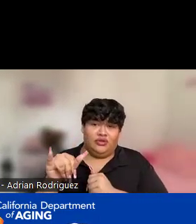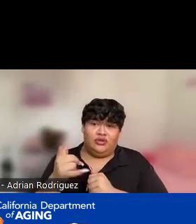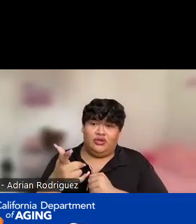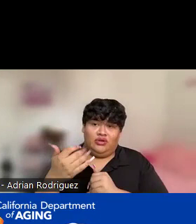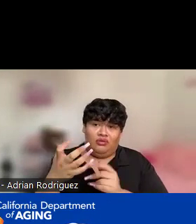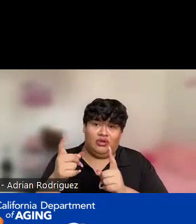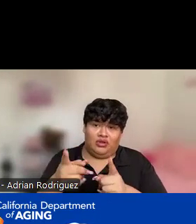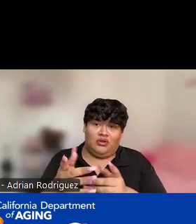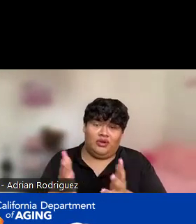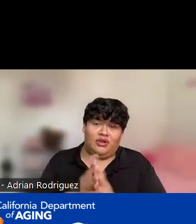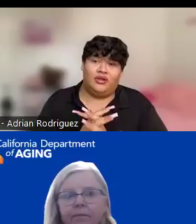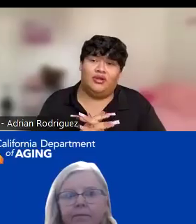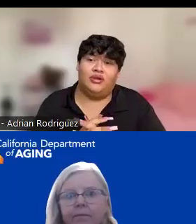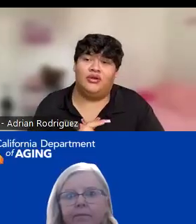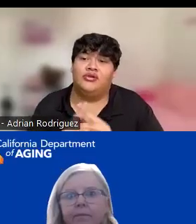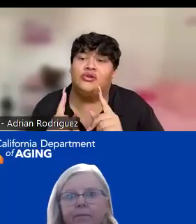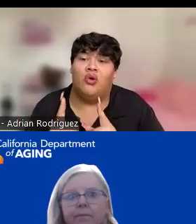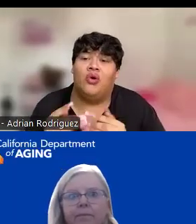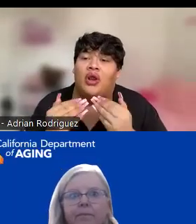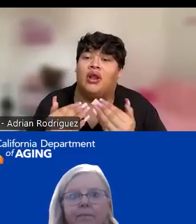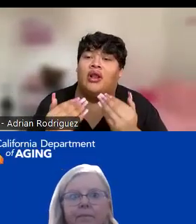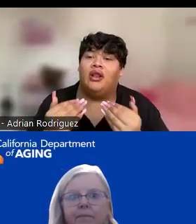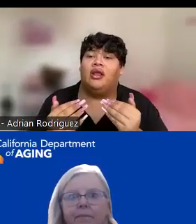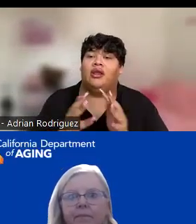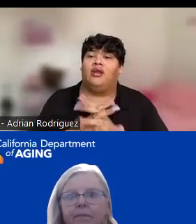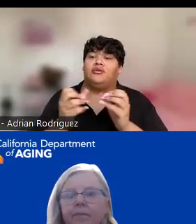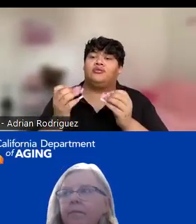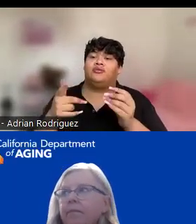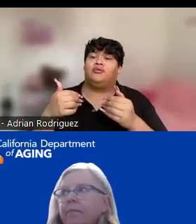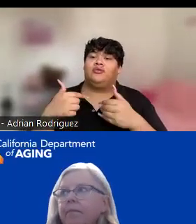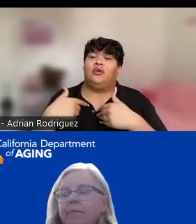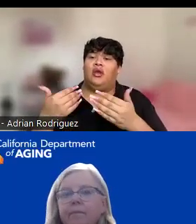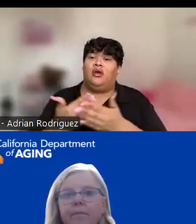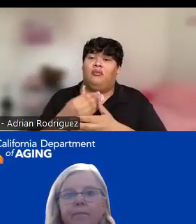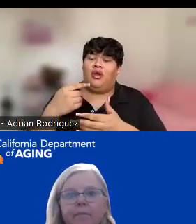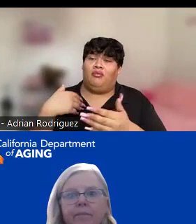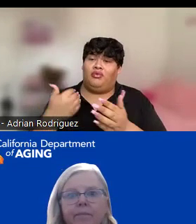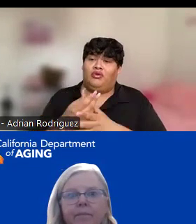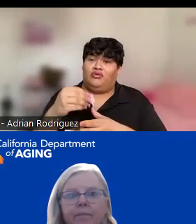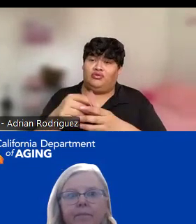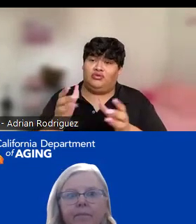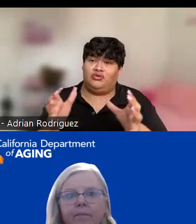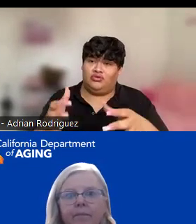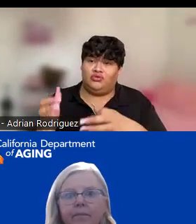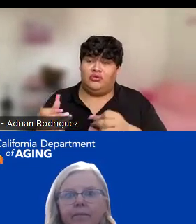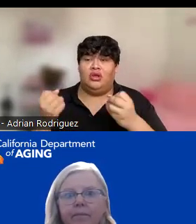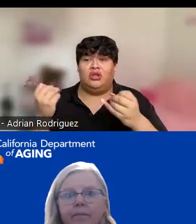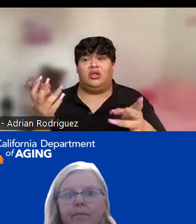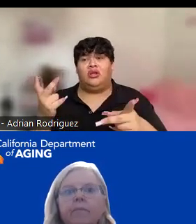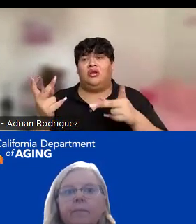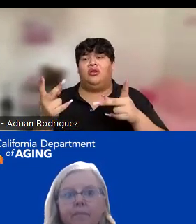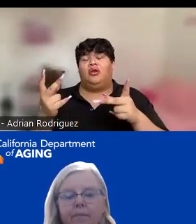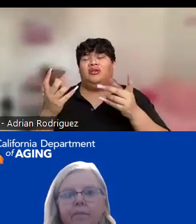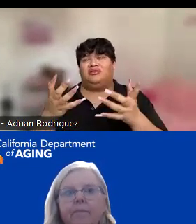go ahead? Sure, thank you. So I'm new to the committee, but a lot of things